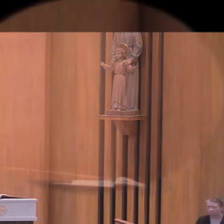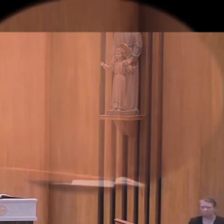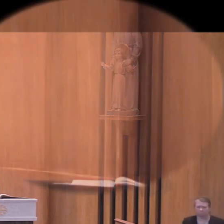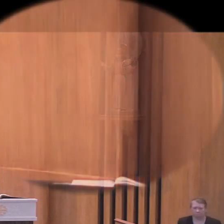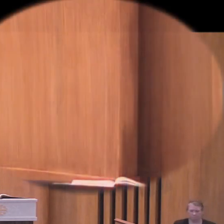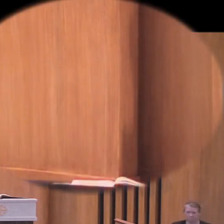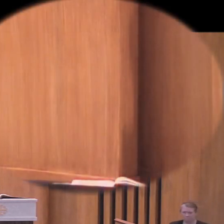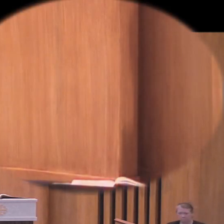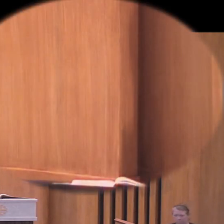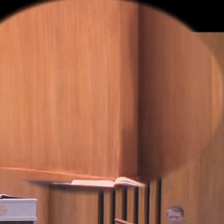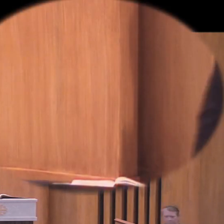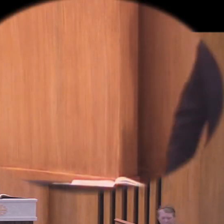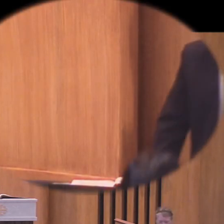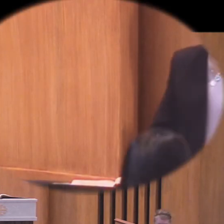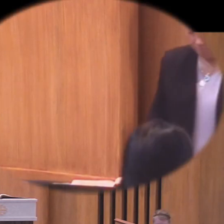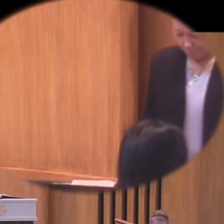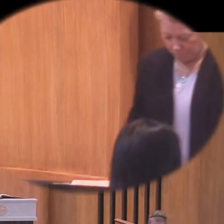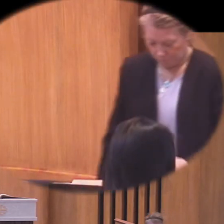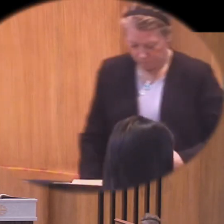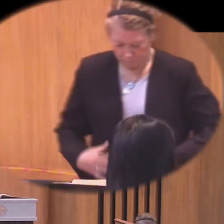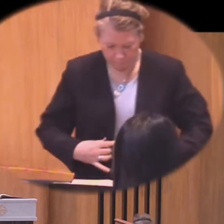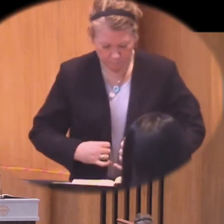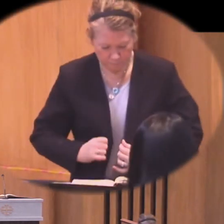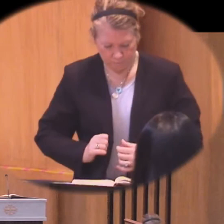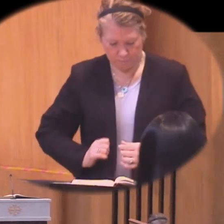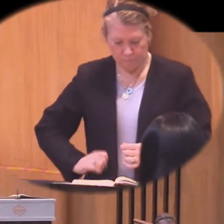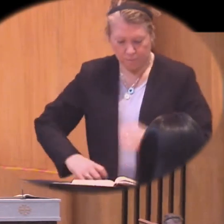Let us pray.